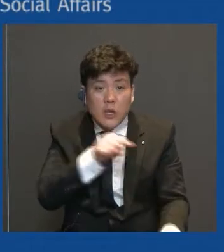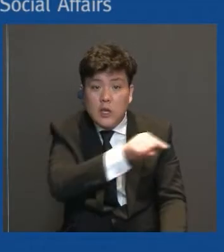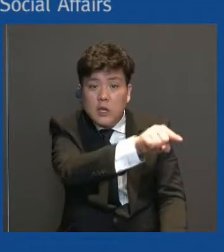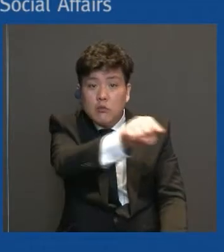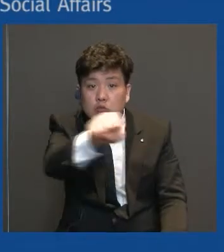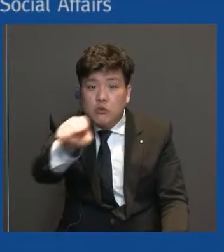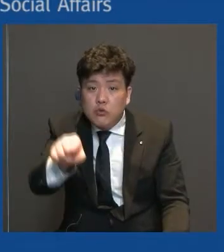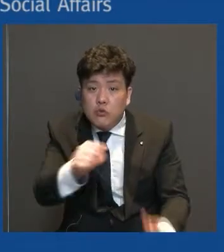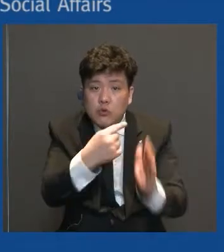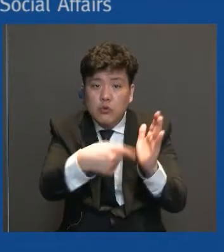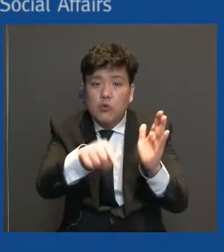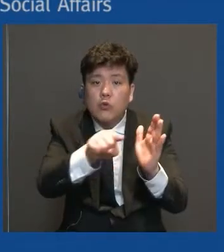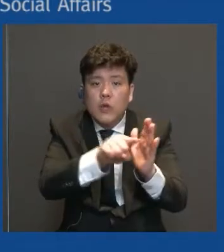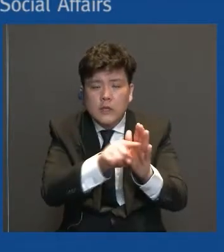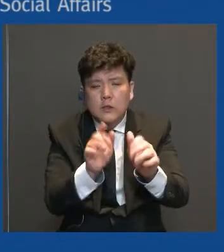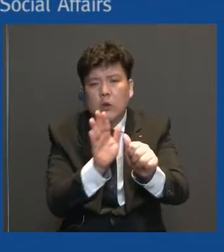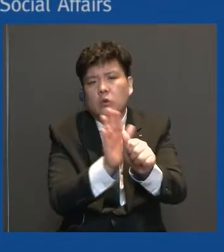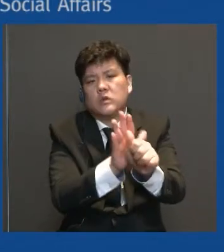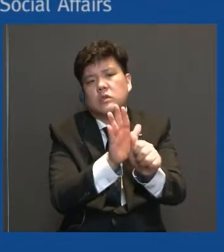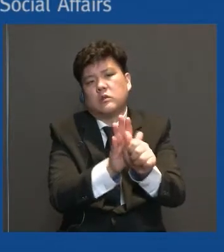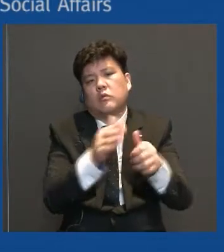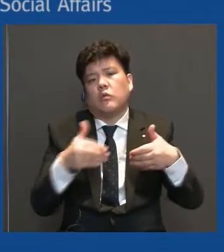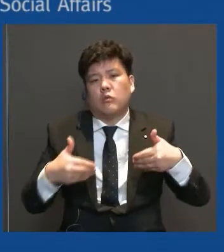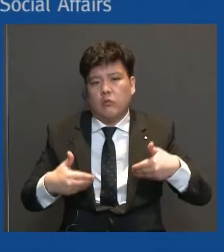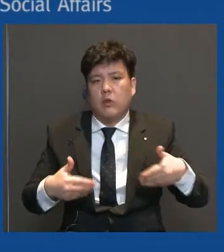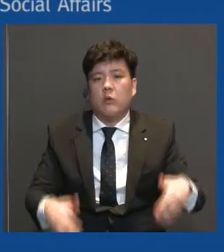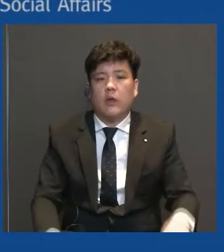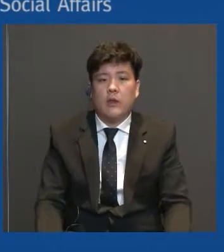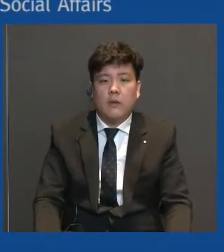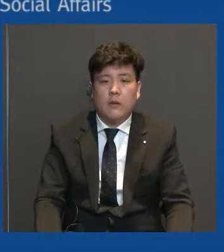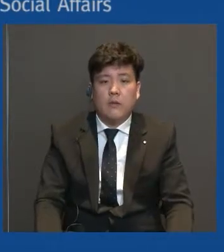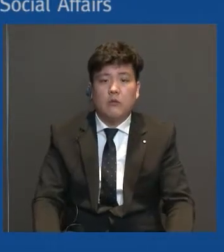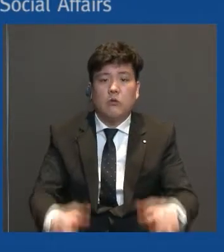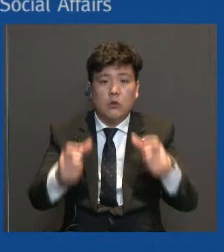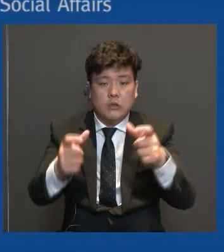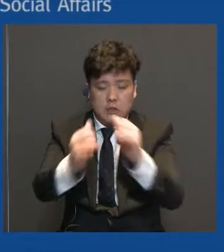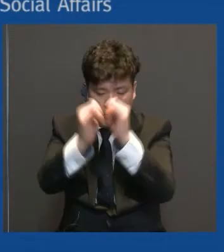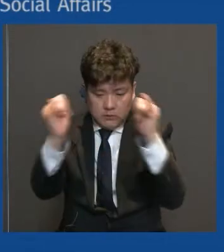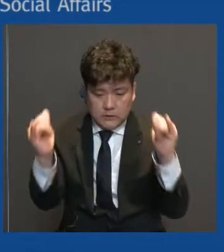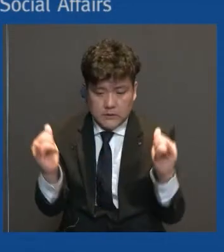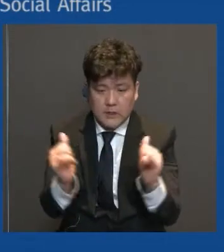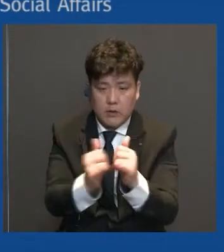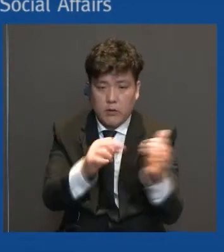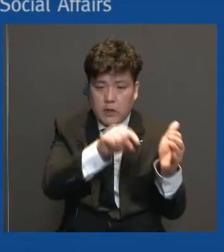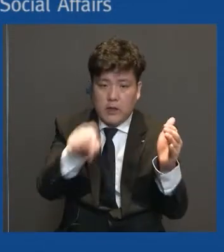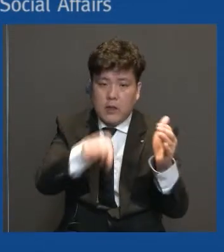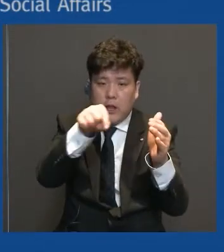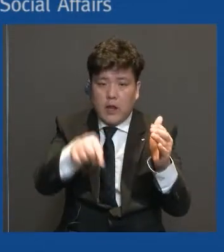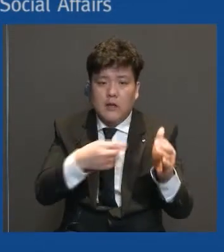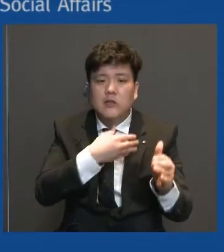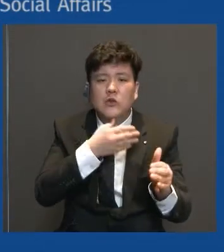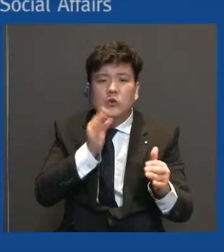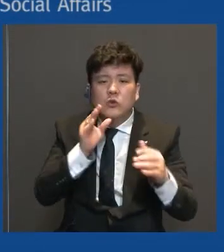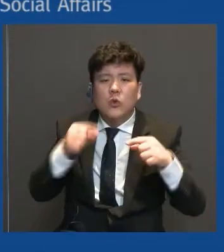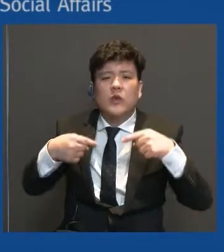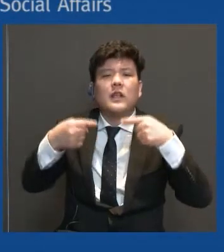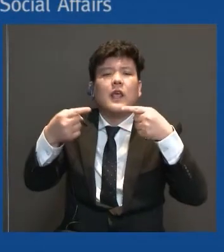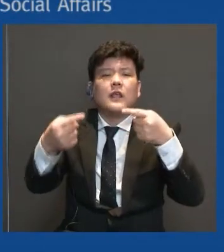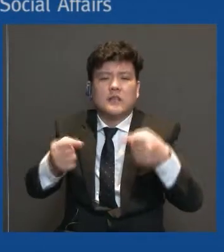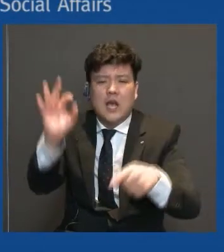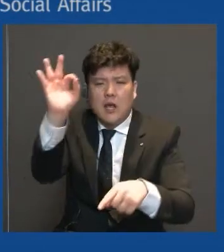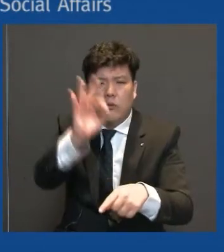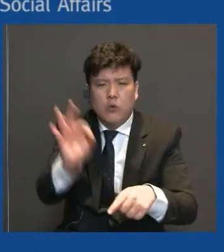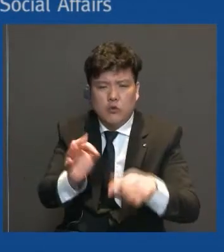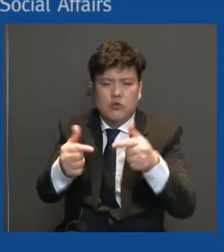the community by encouraging connections and solidarity among community members with older residents.